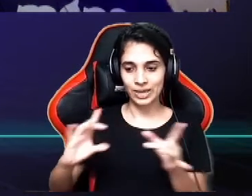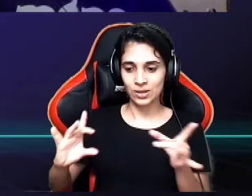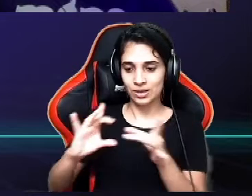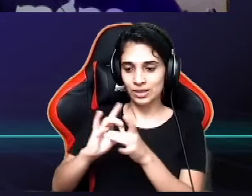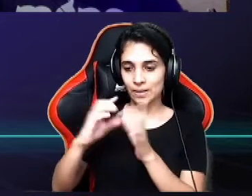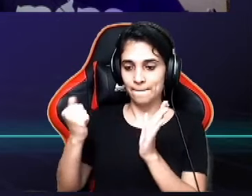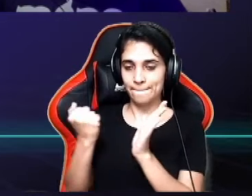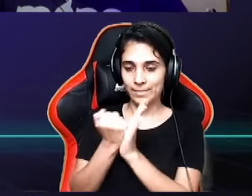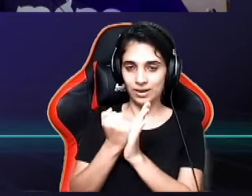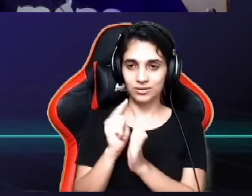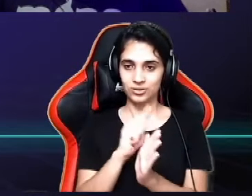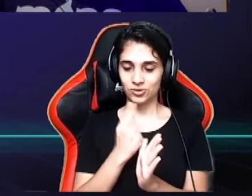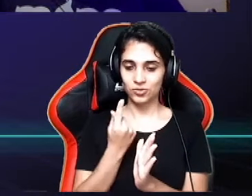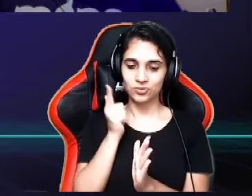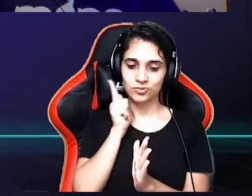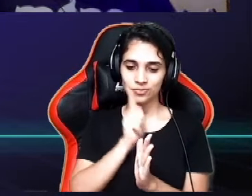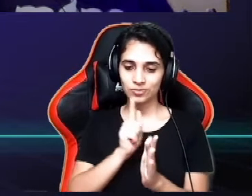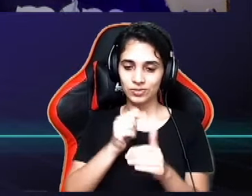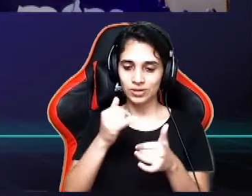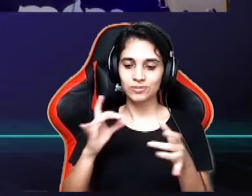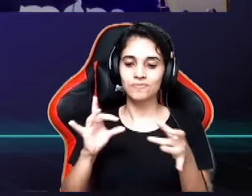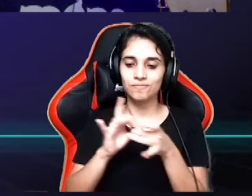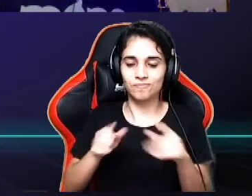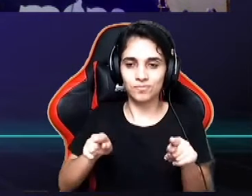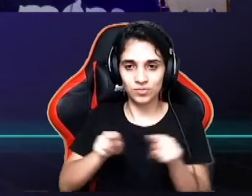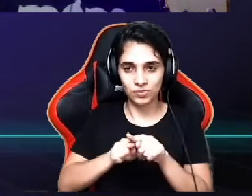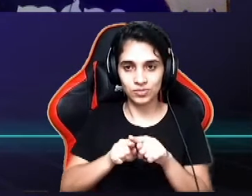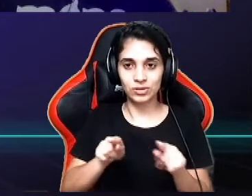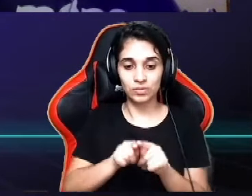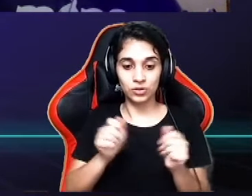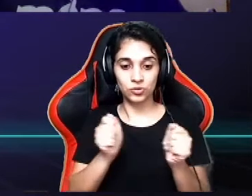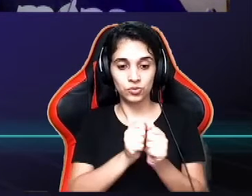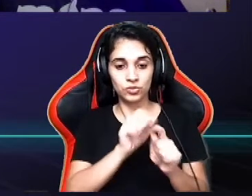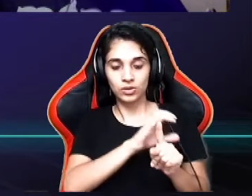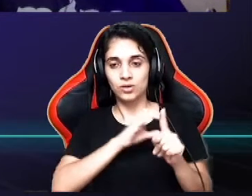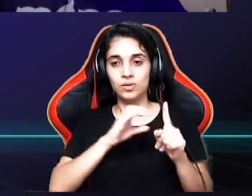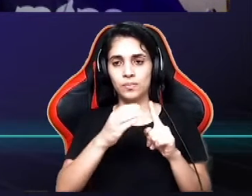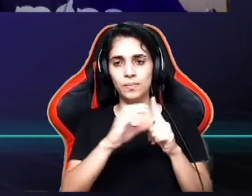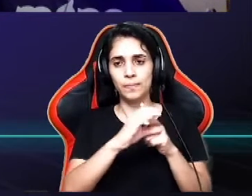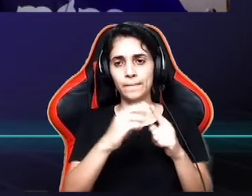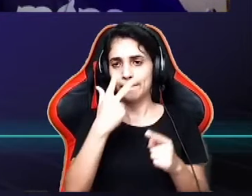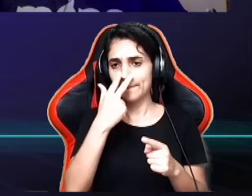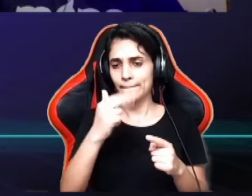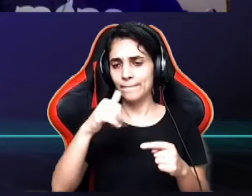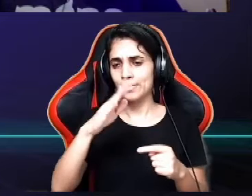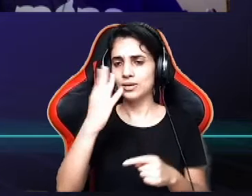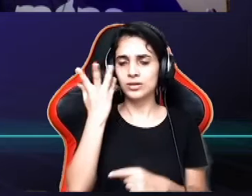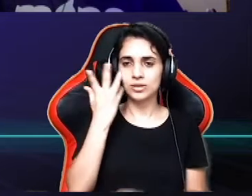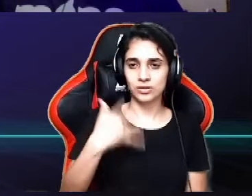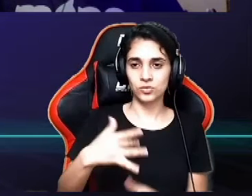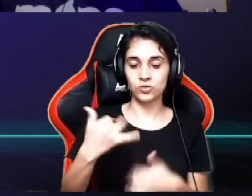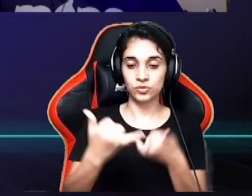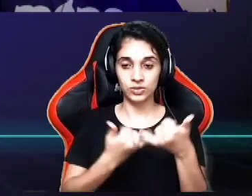to connect the players to brands, and we have access with the community because it's much more natural.